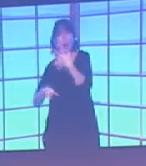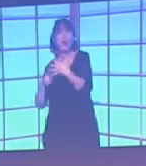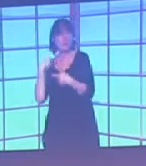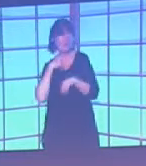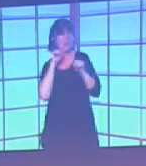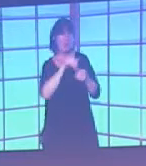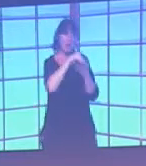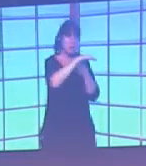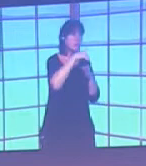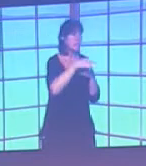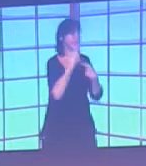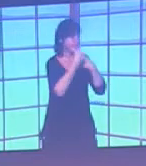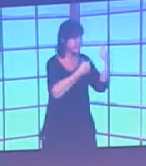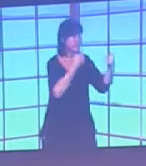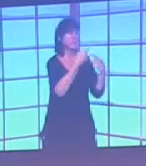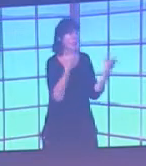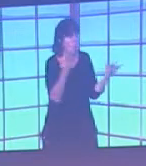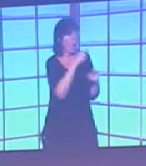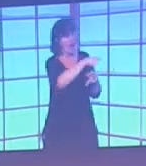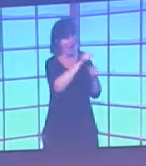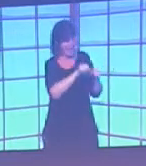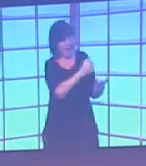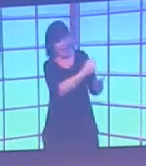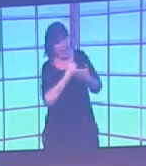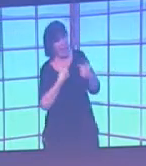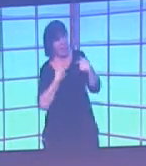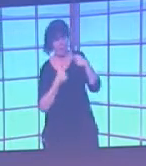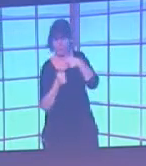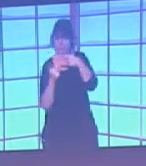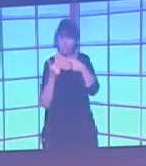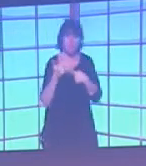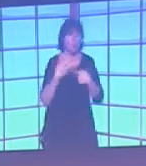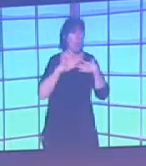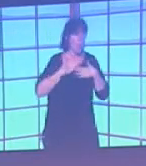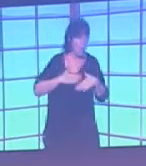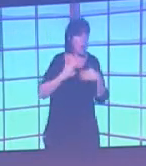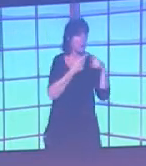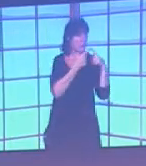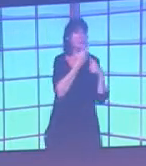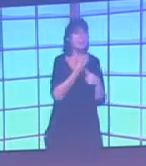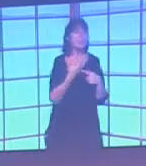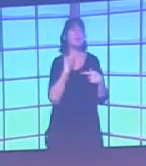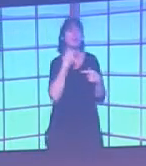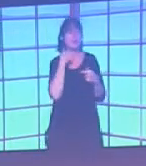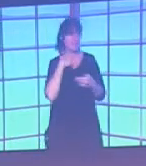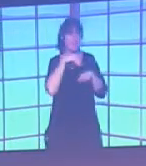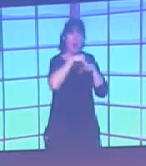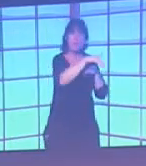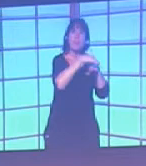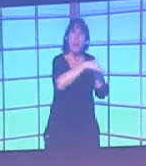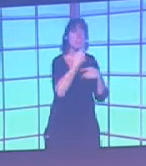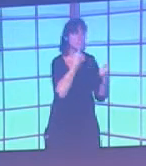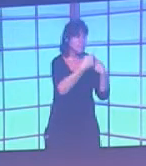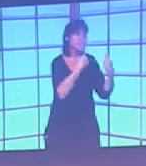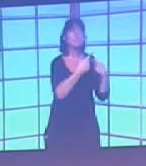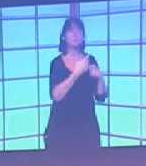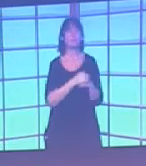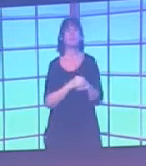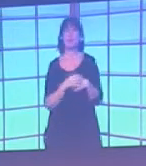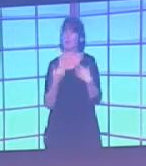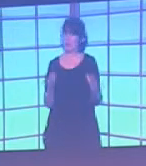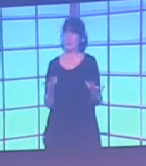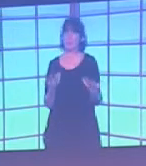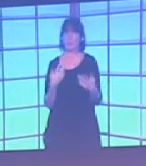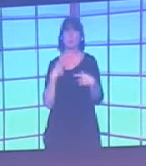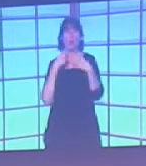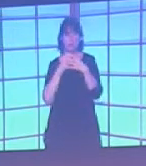better, how can you help us, how can we give the advice. And from that, it's grown,